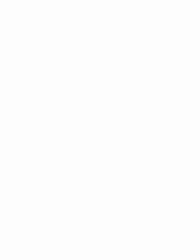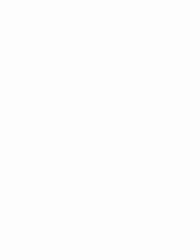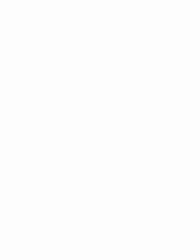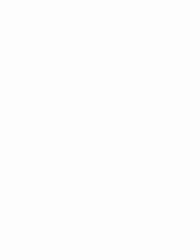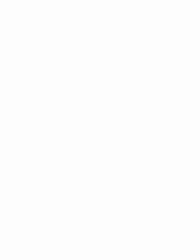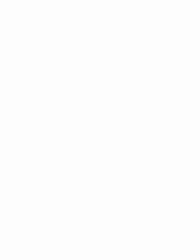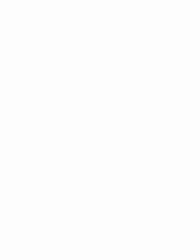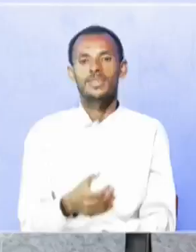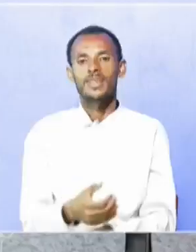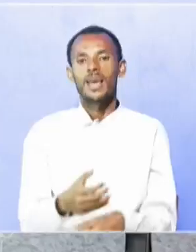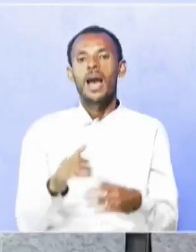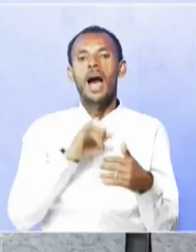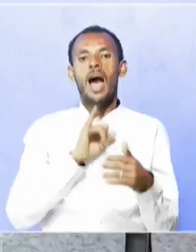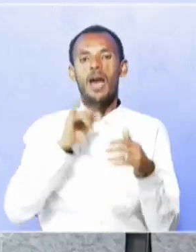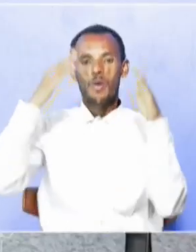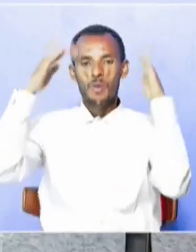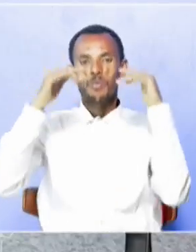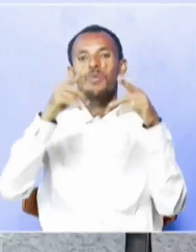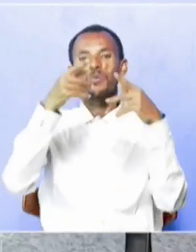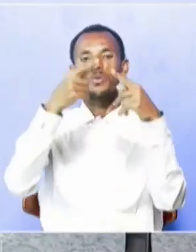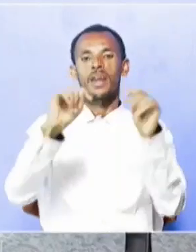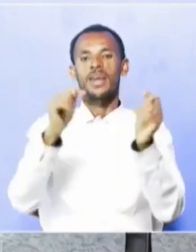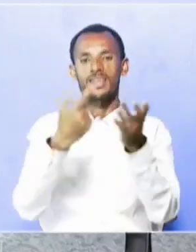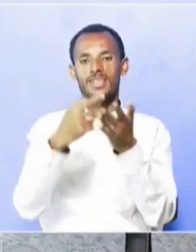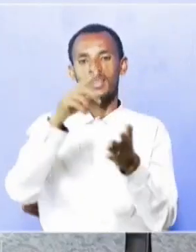Good. I hope you tried